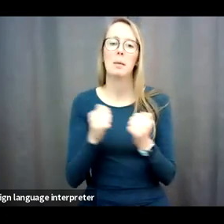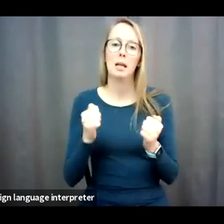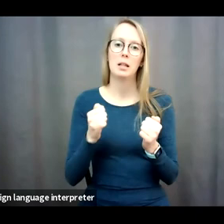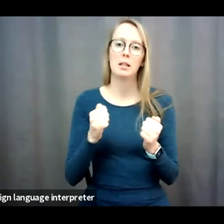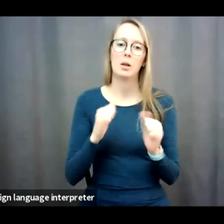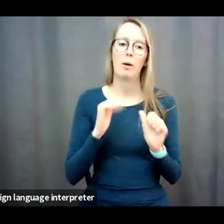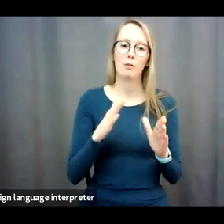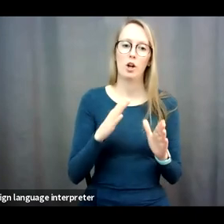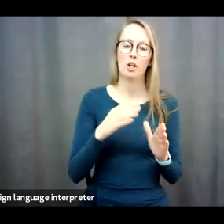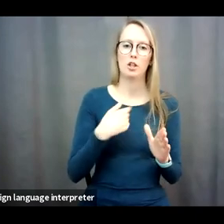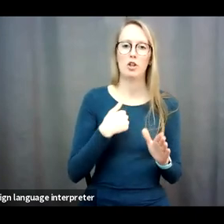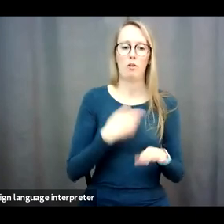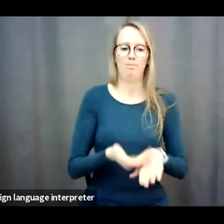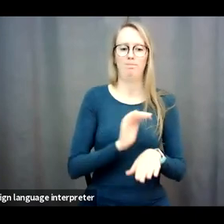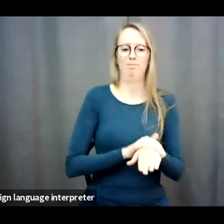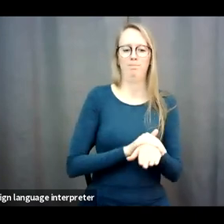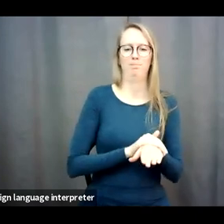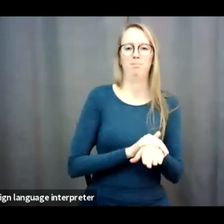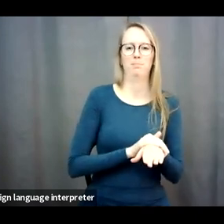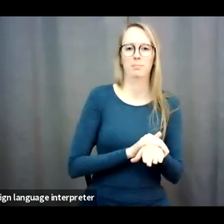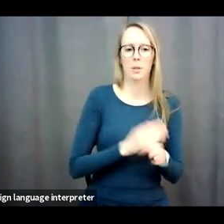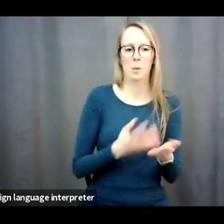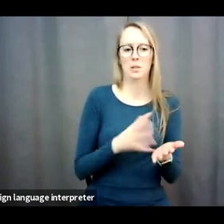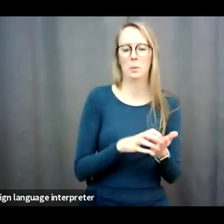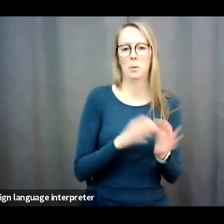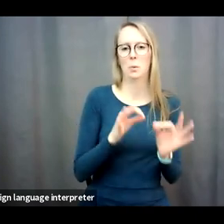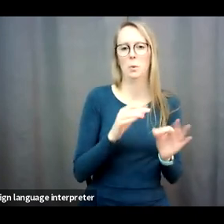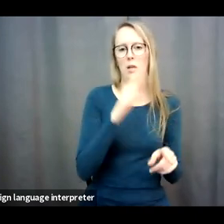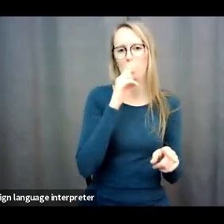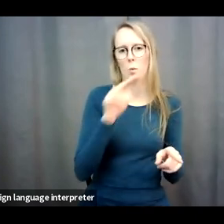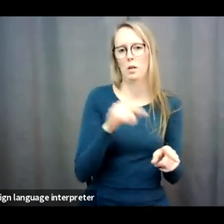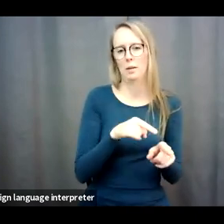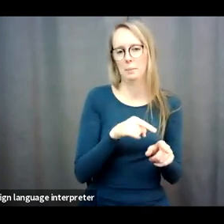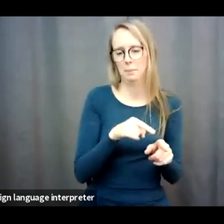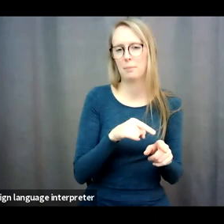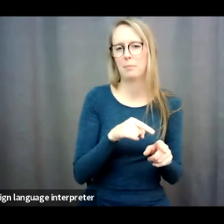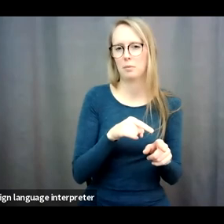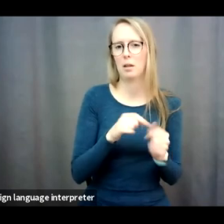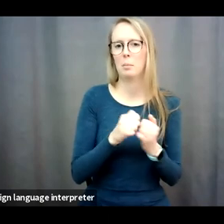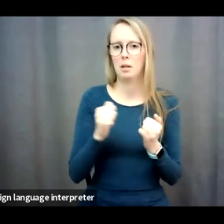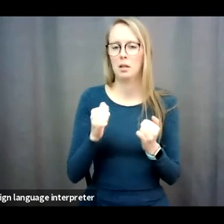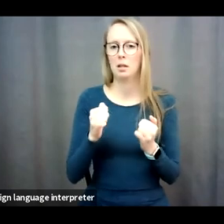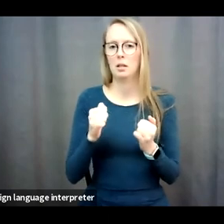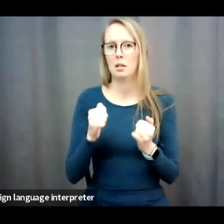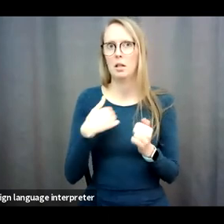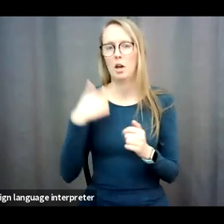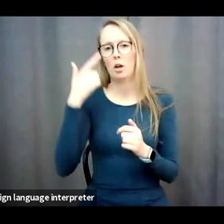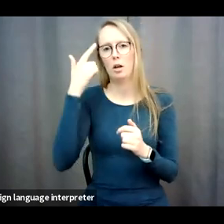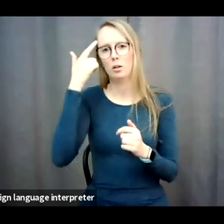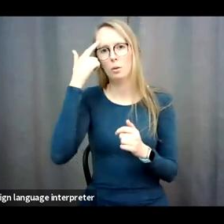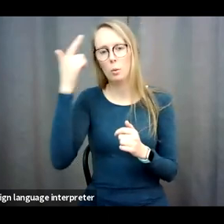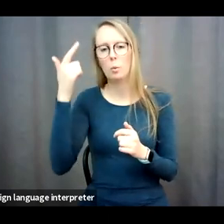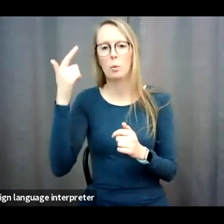is mostly based in situation in Norway. But I think that's what I'm going to say